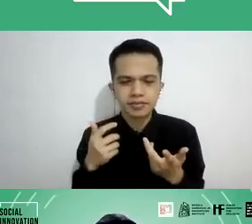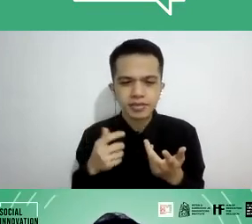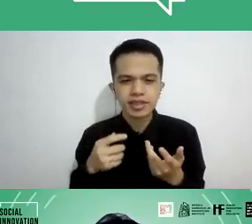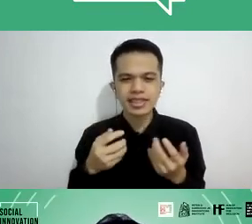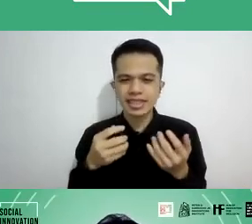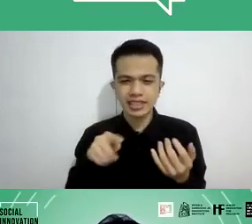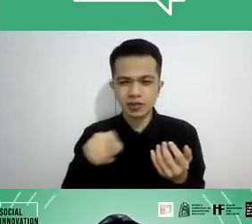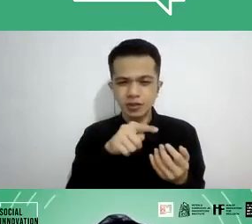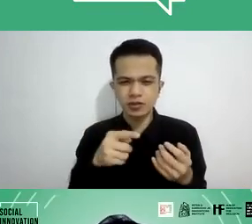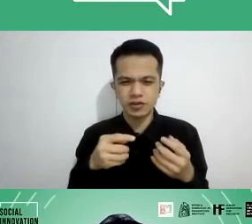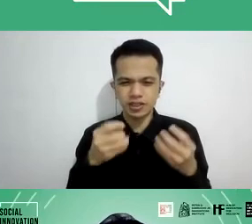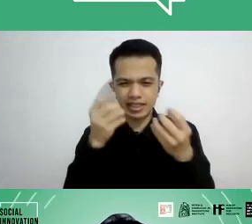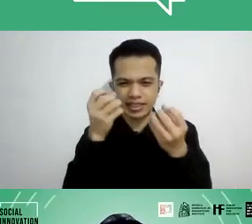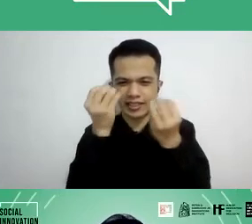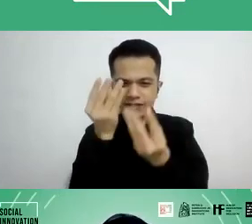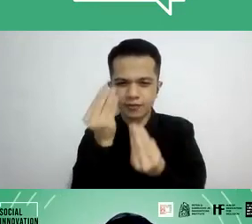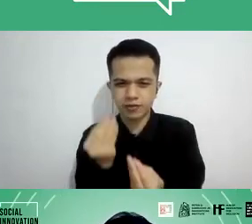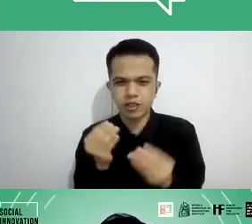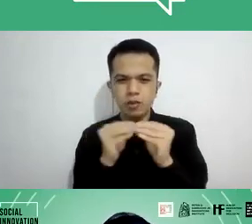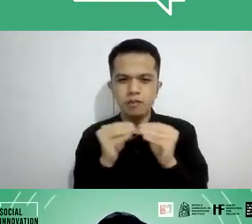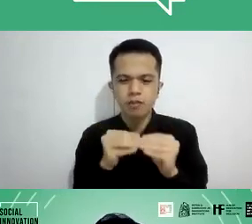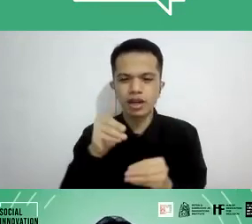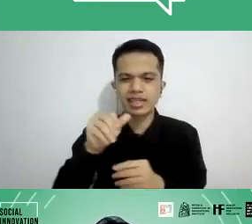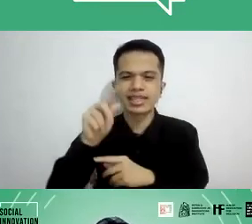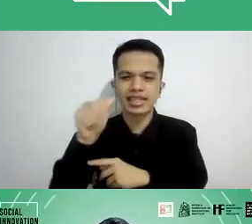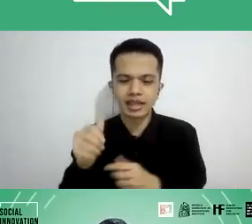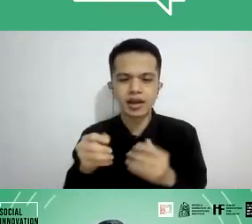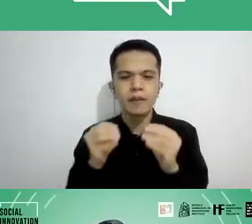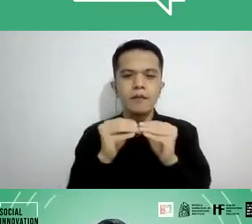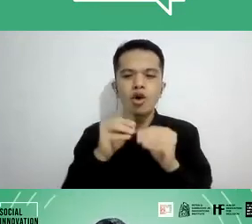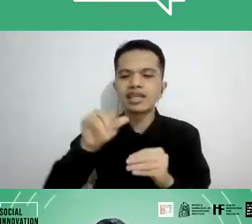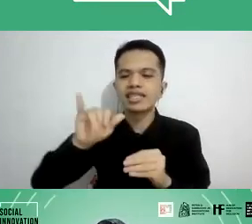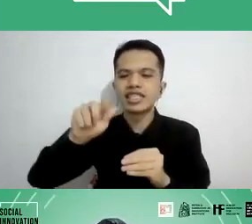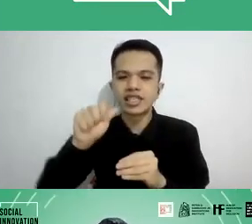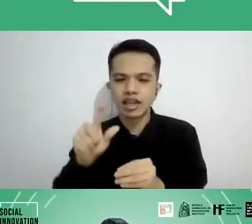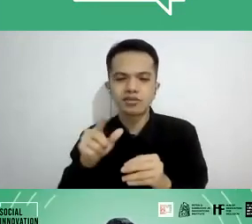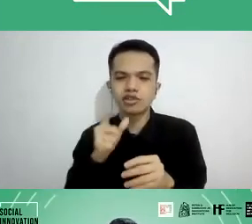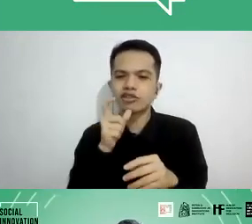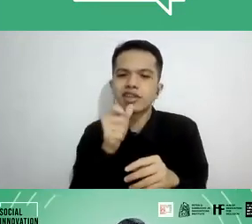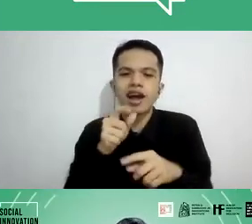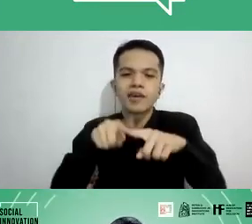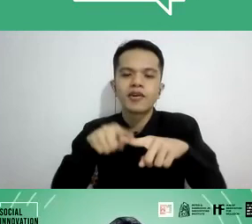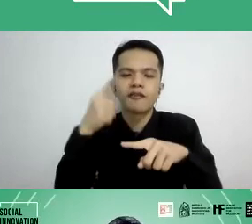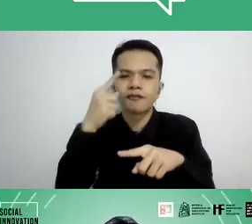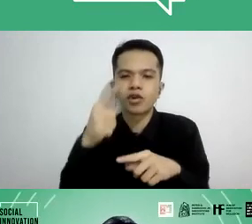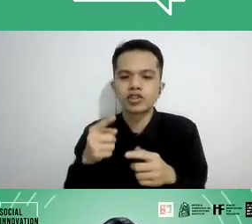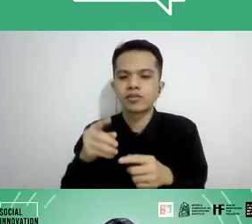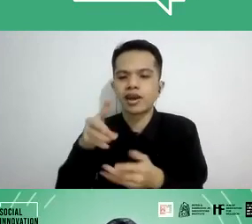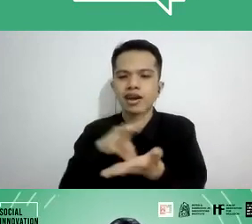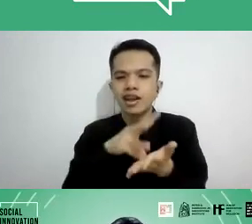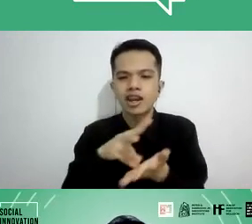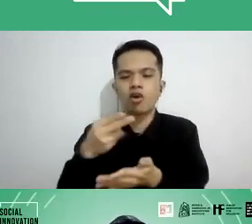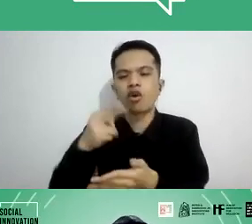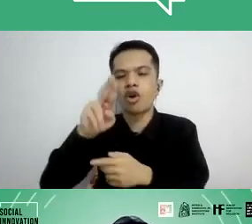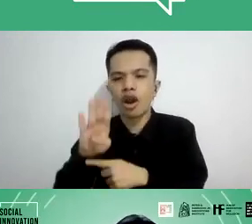because you're dealing with information that's more data-driven, that's digital, there's no longer the reliance on individual areas or hubs